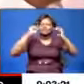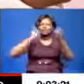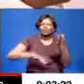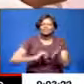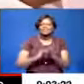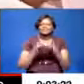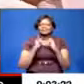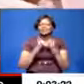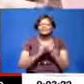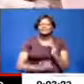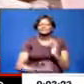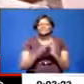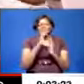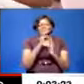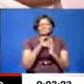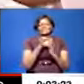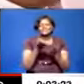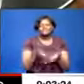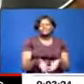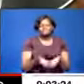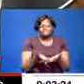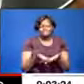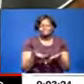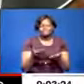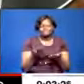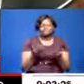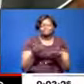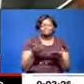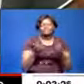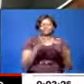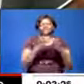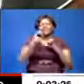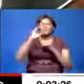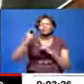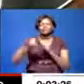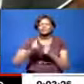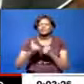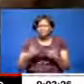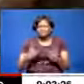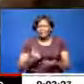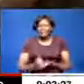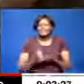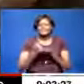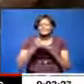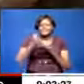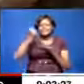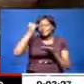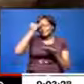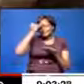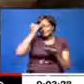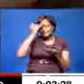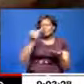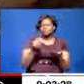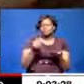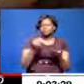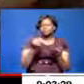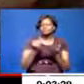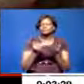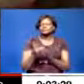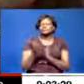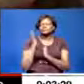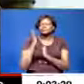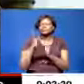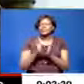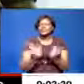successfully developed a current cadastre for Nairobi County, which has helped in the identification and securing of public